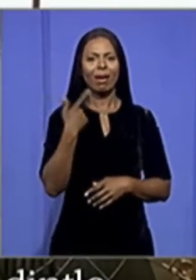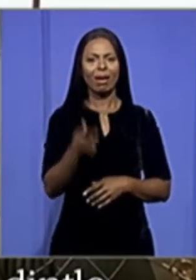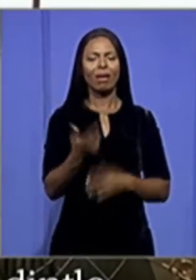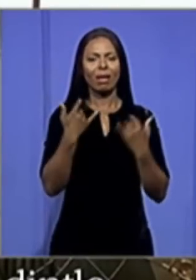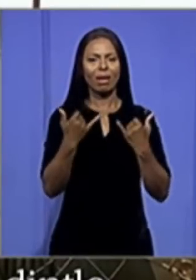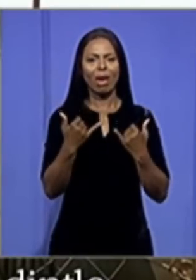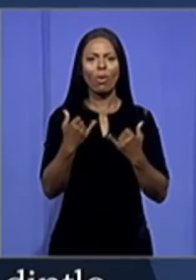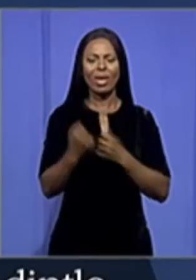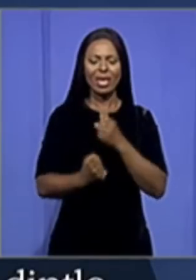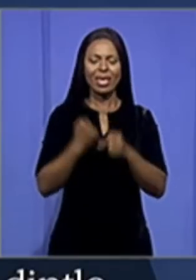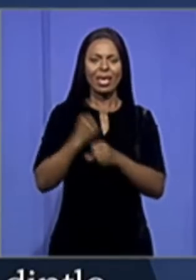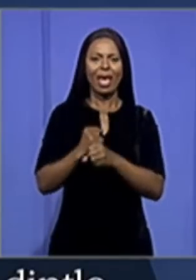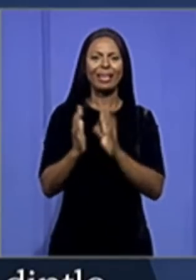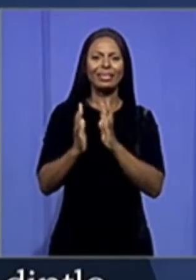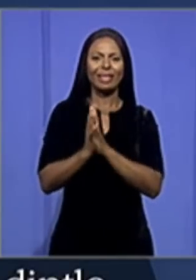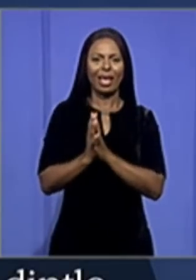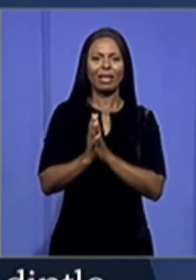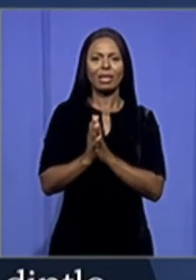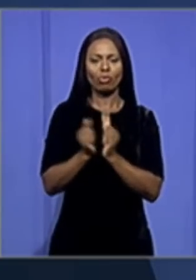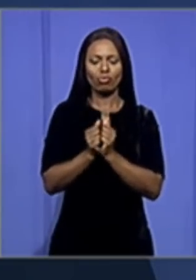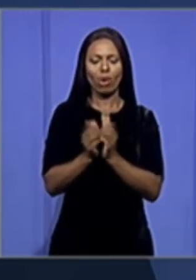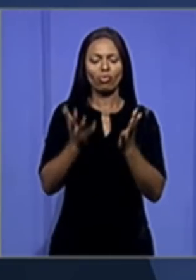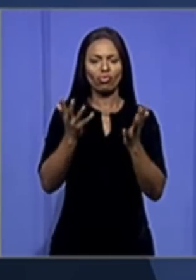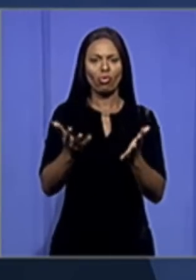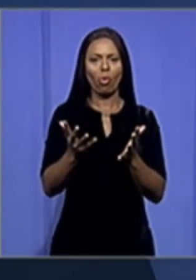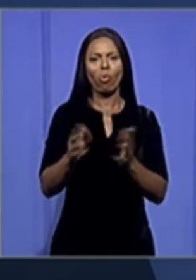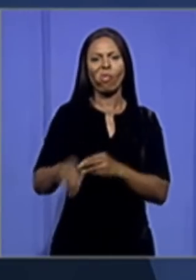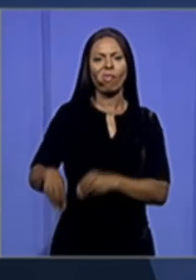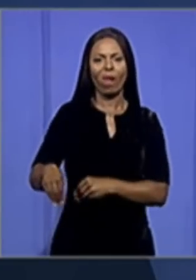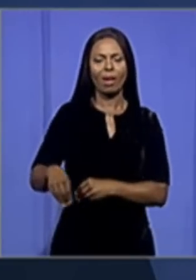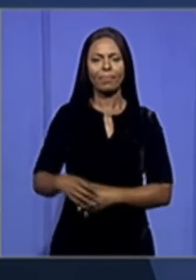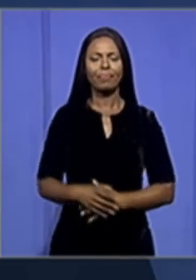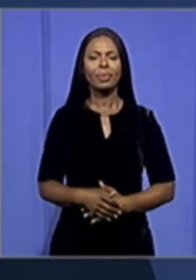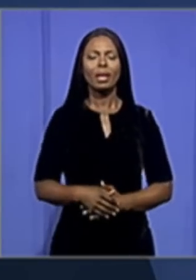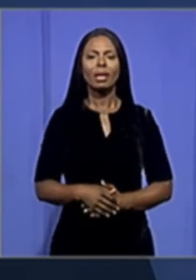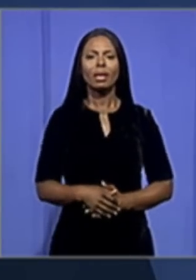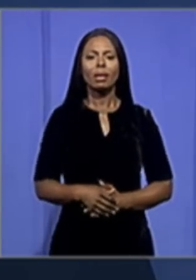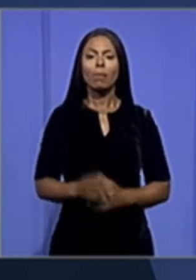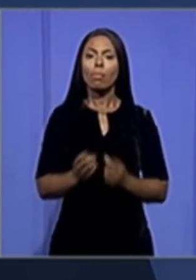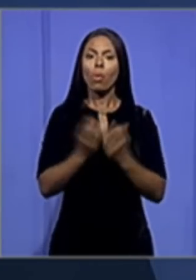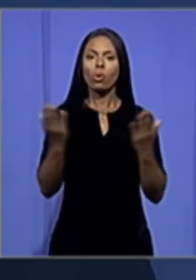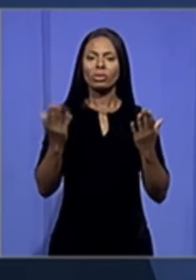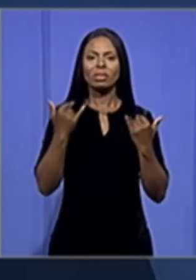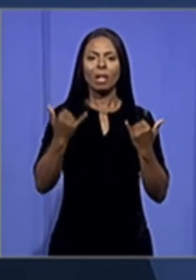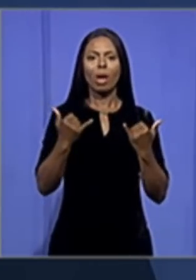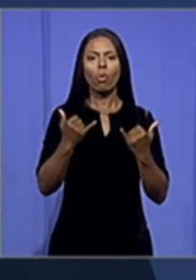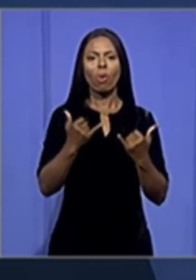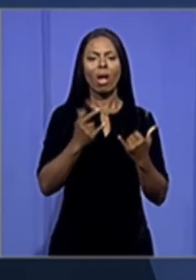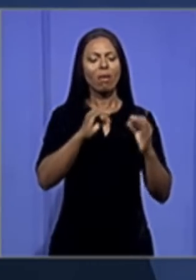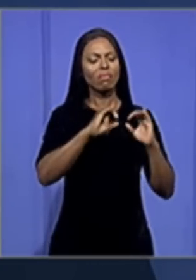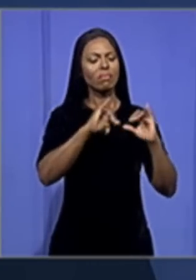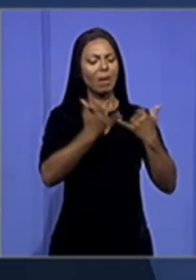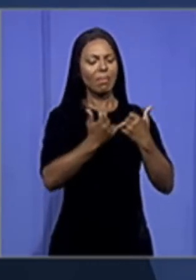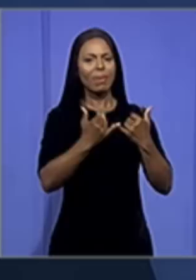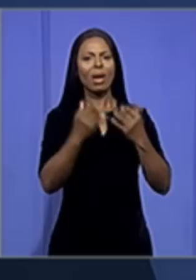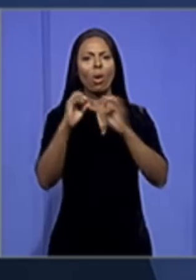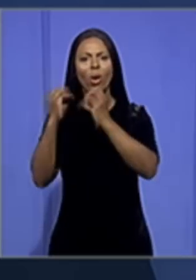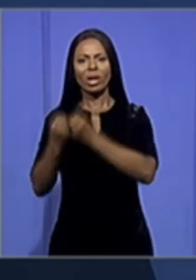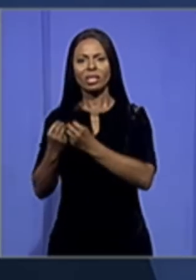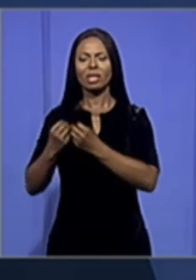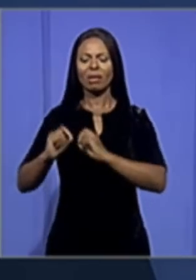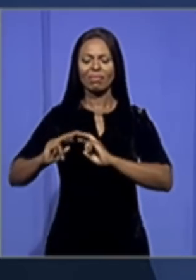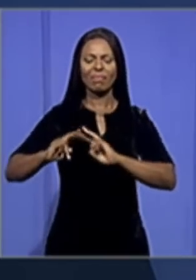10 tse di fetileng. Many cases have been or are being investigated, such as the